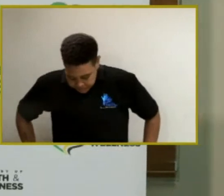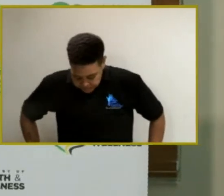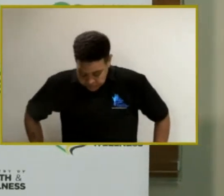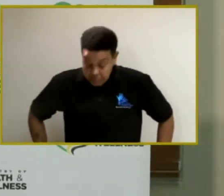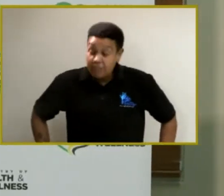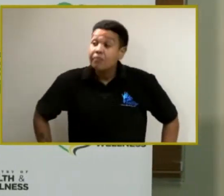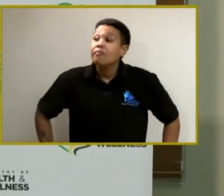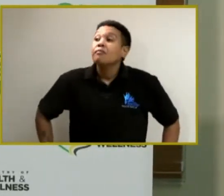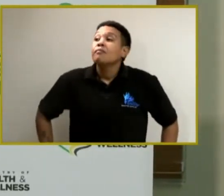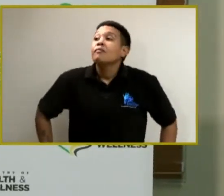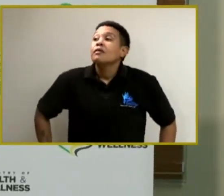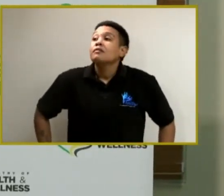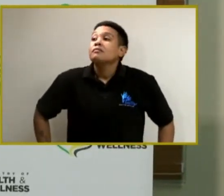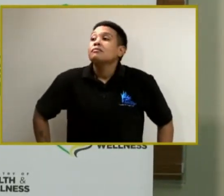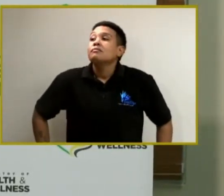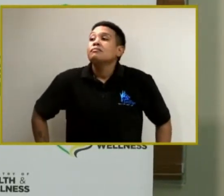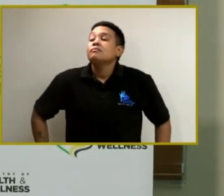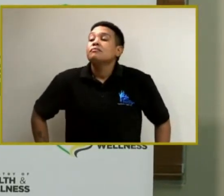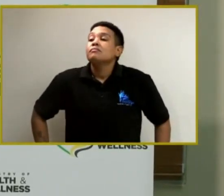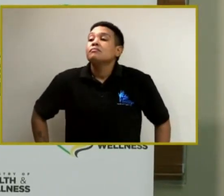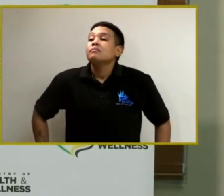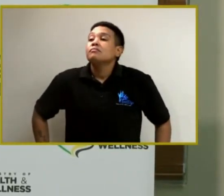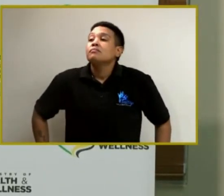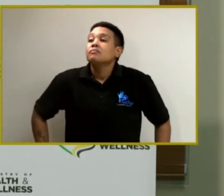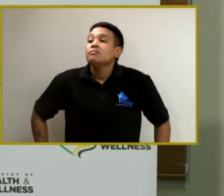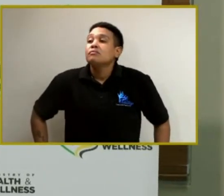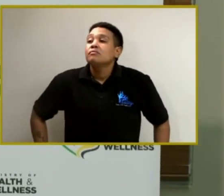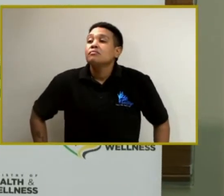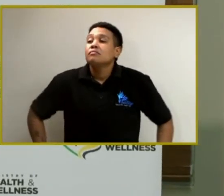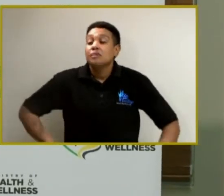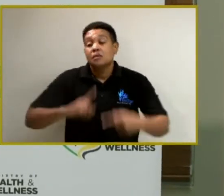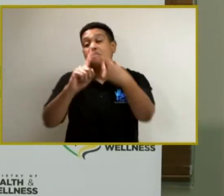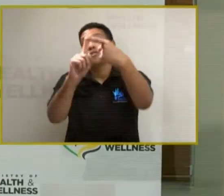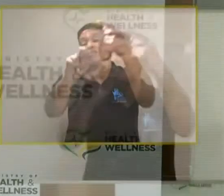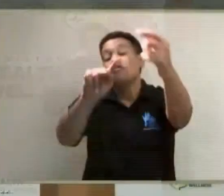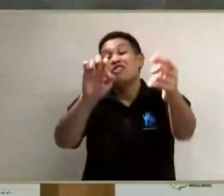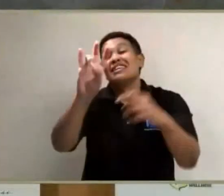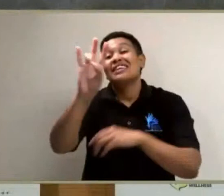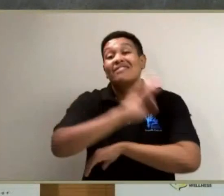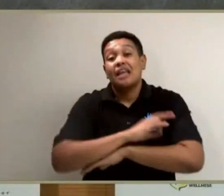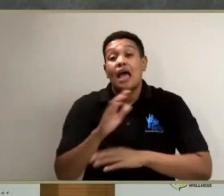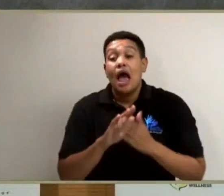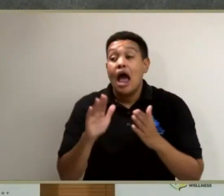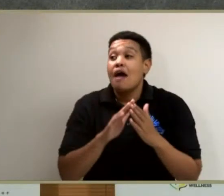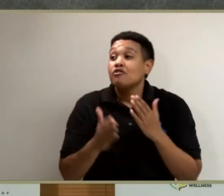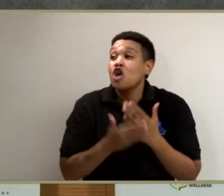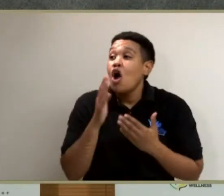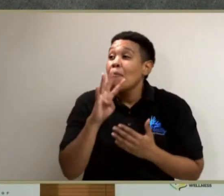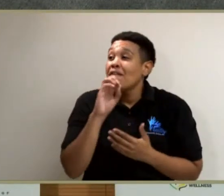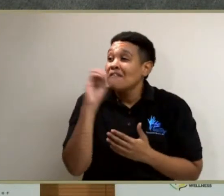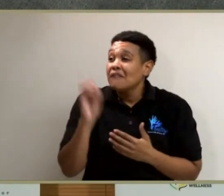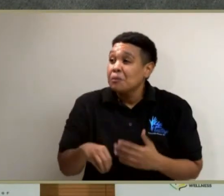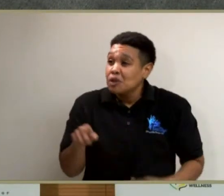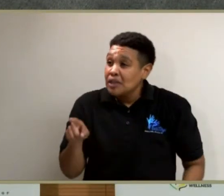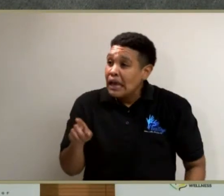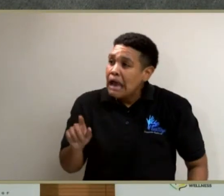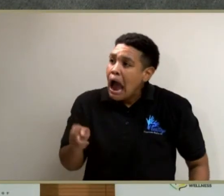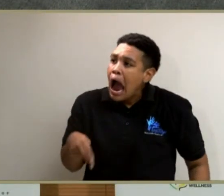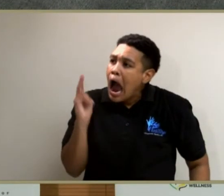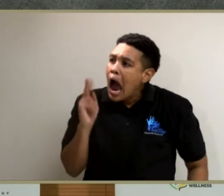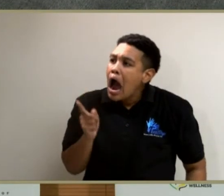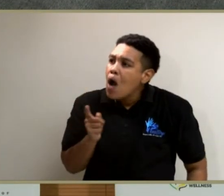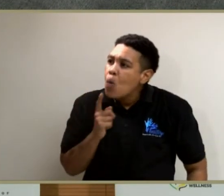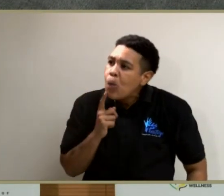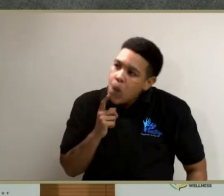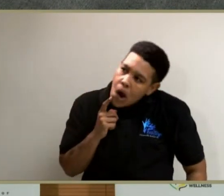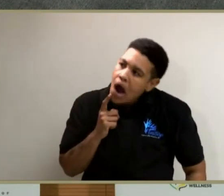average, 49, almost 50%. Very, very high, 10 times what is acceptable. The